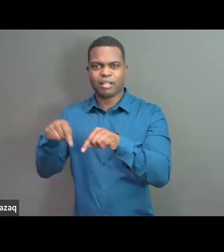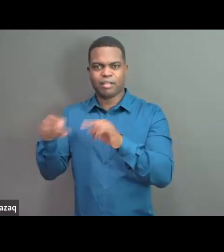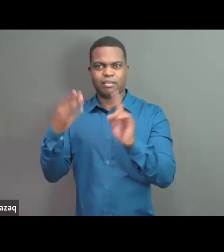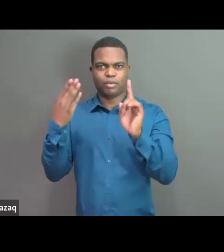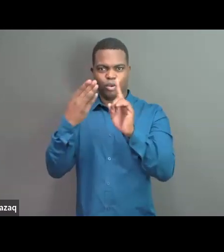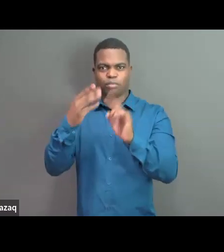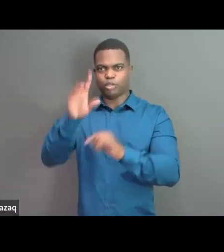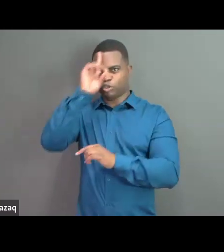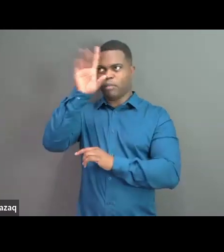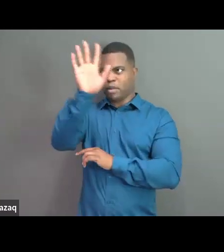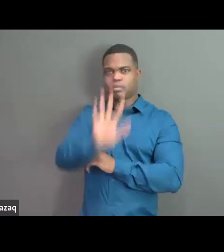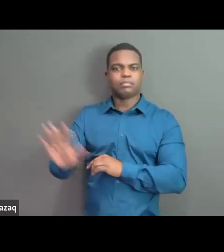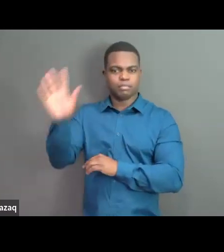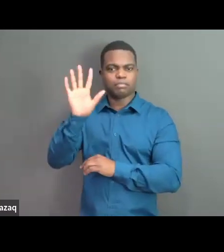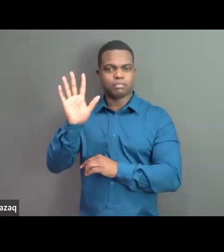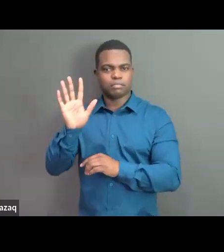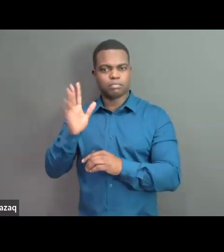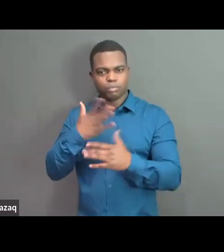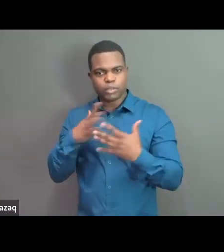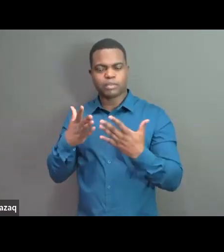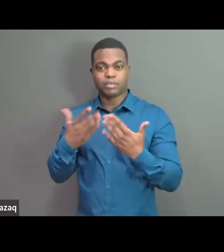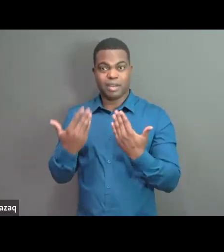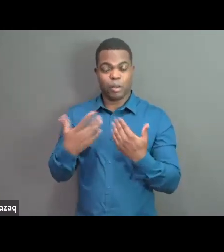And we are 250.